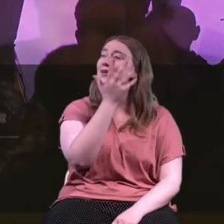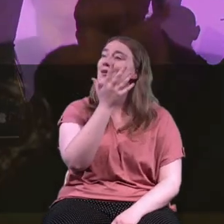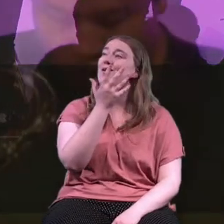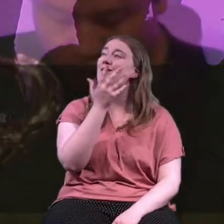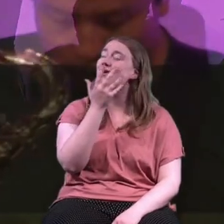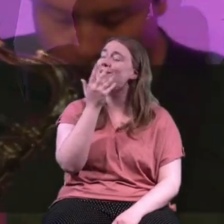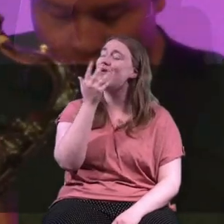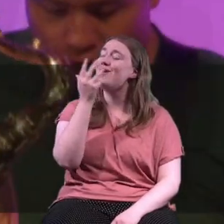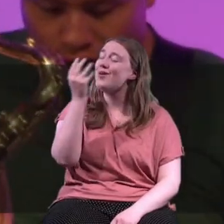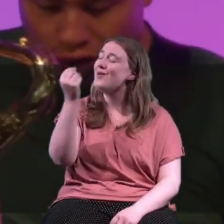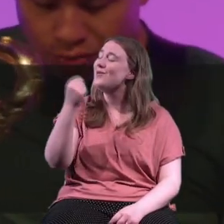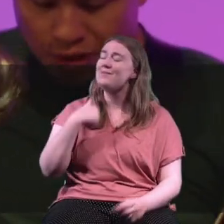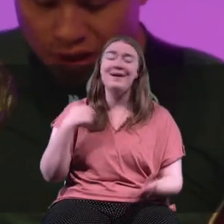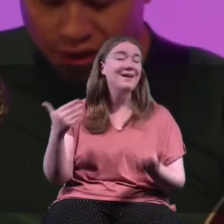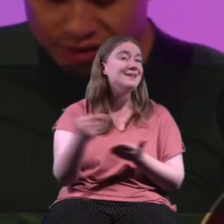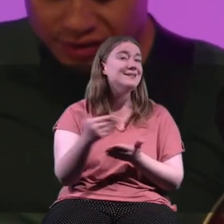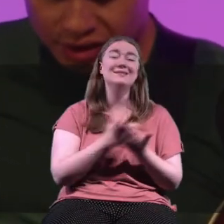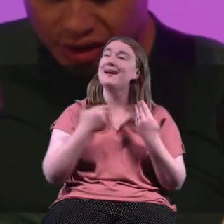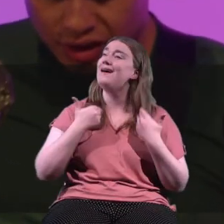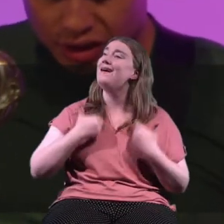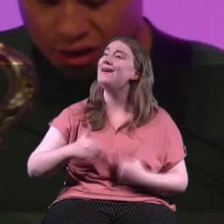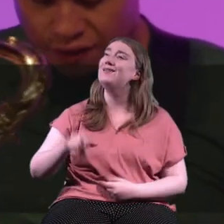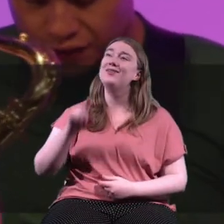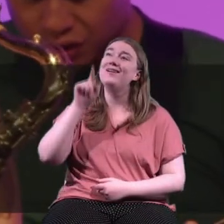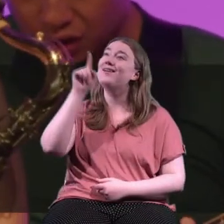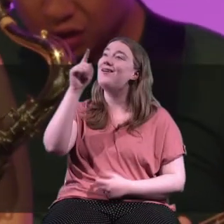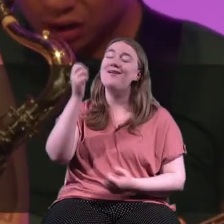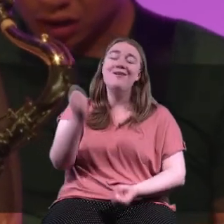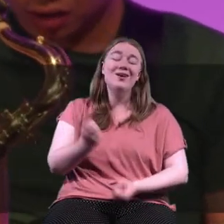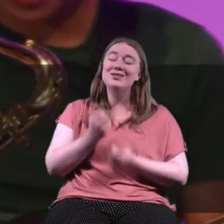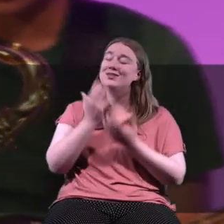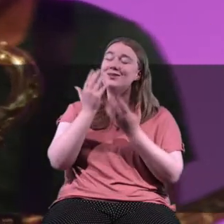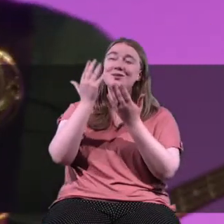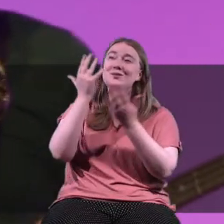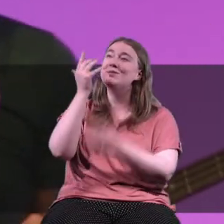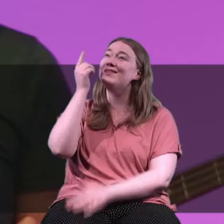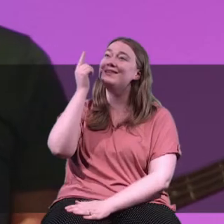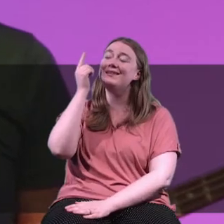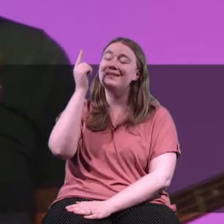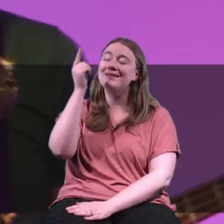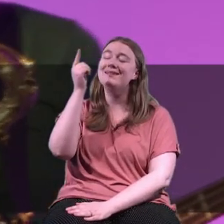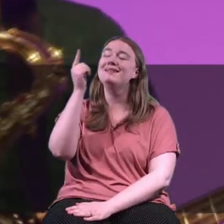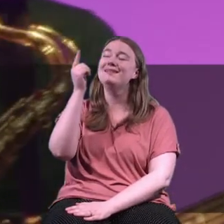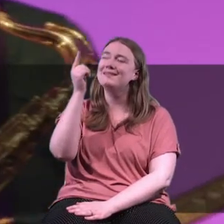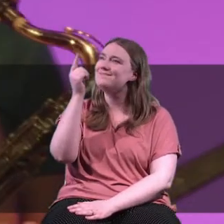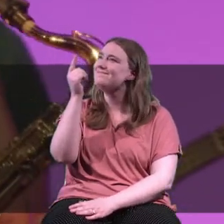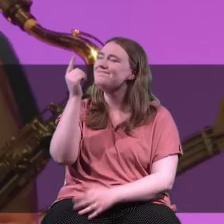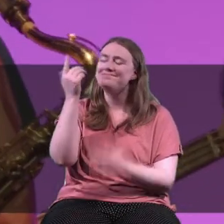my soul, my Savior God, to thee.